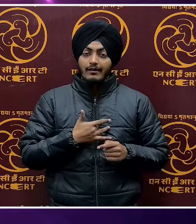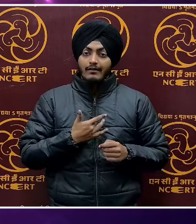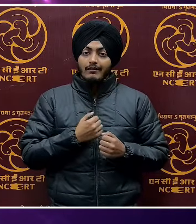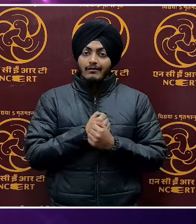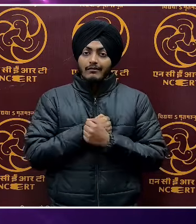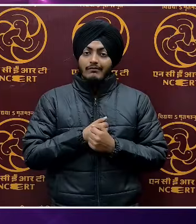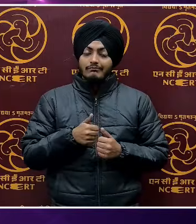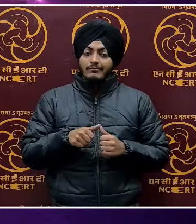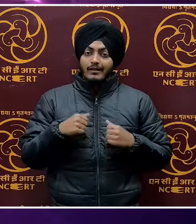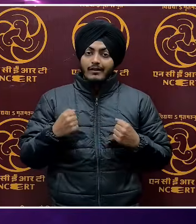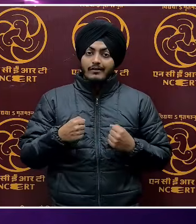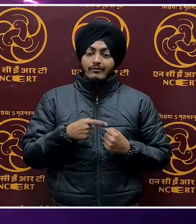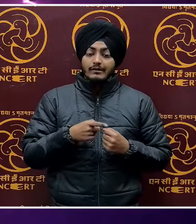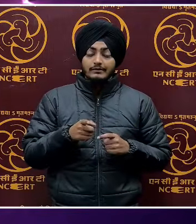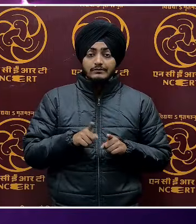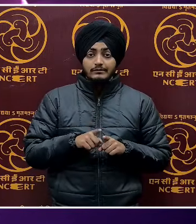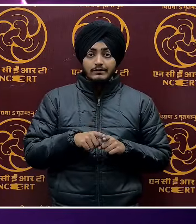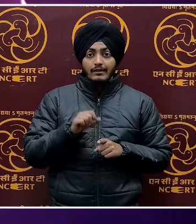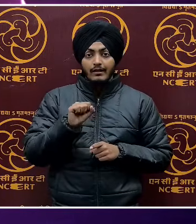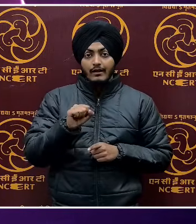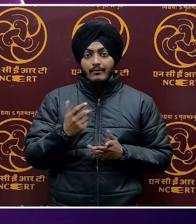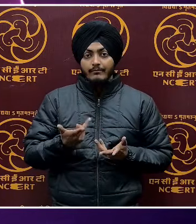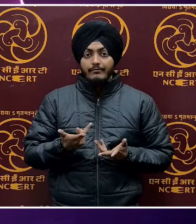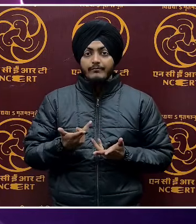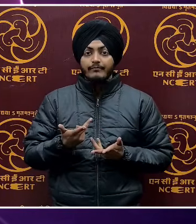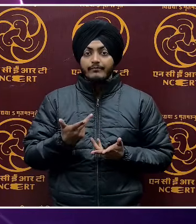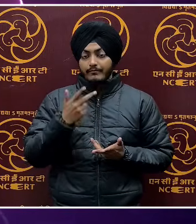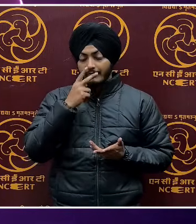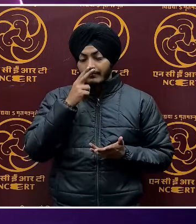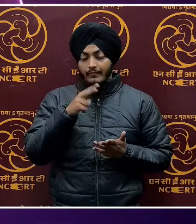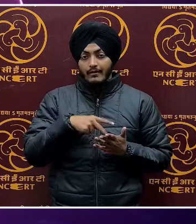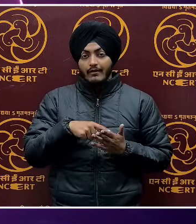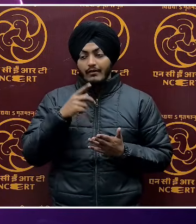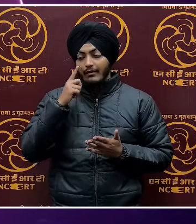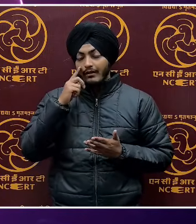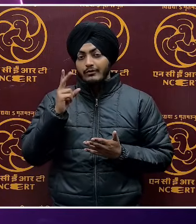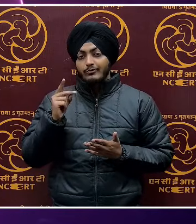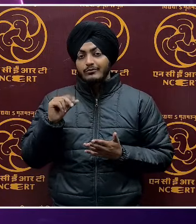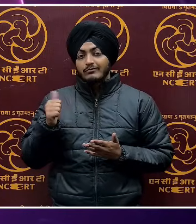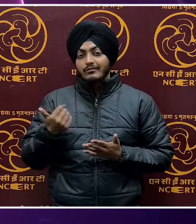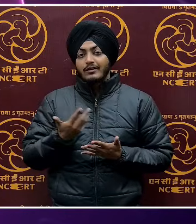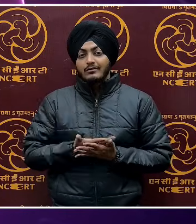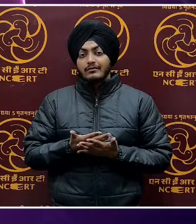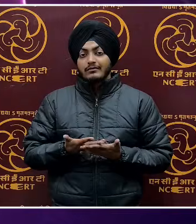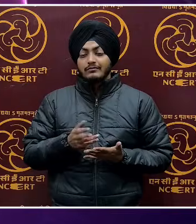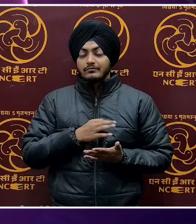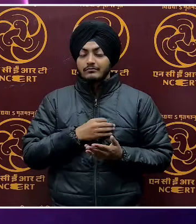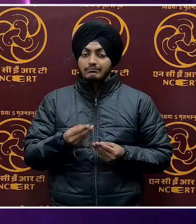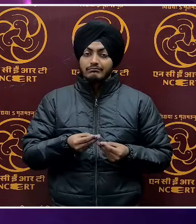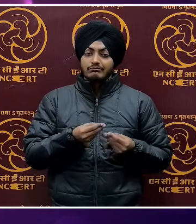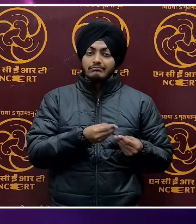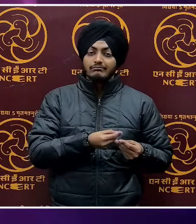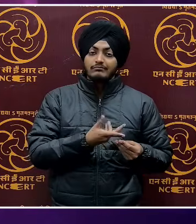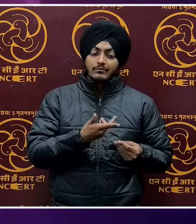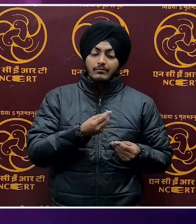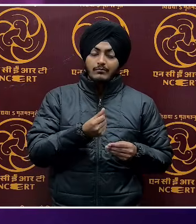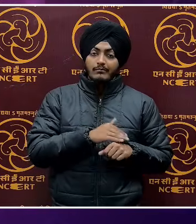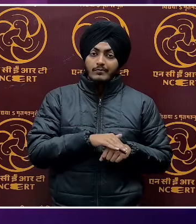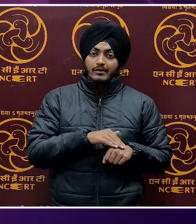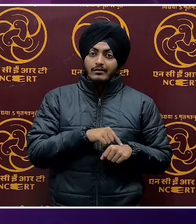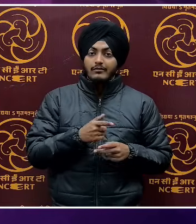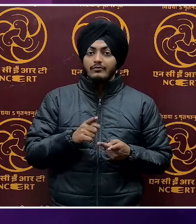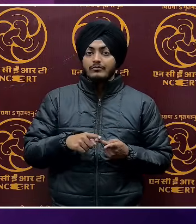and of course you can also look around for other things that you can place either in the grain section or in the drop section.